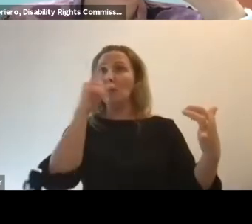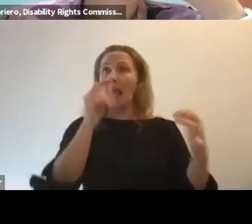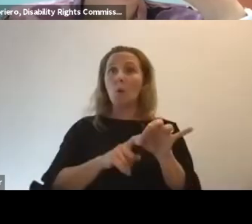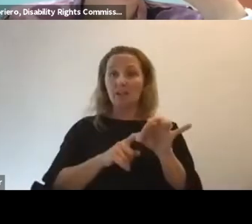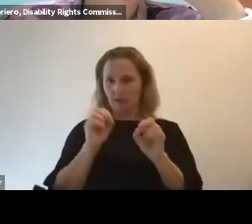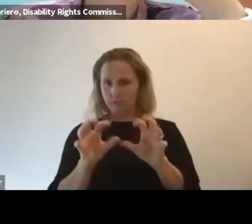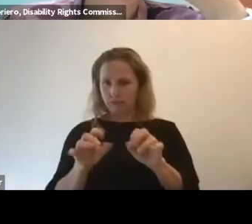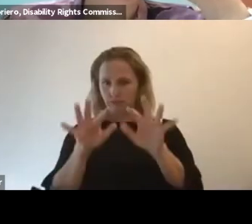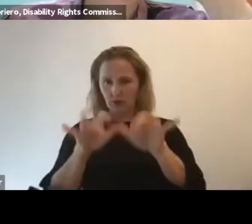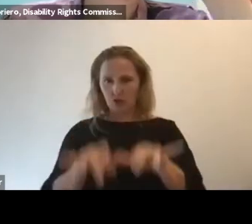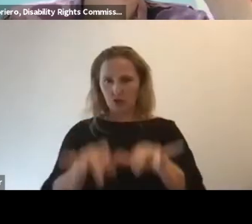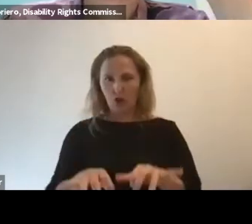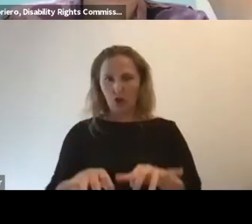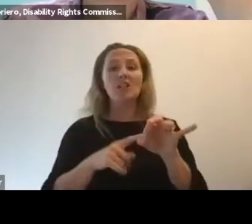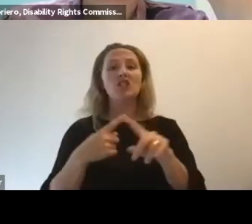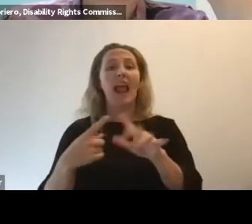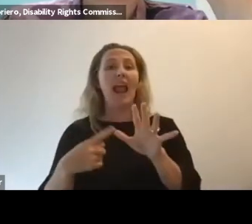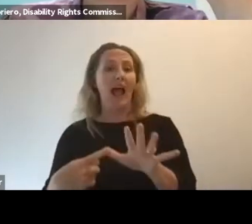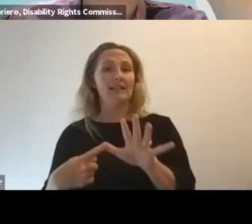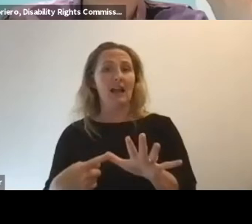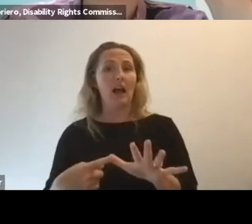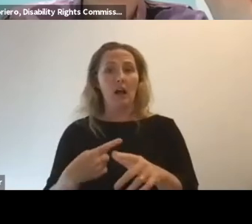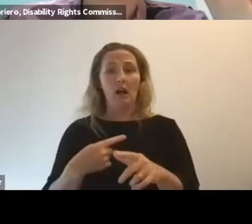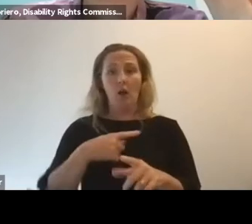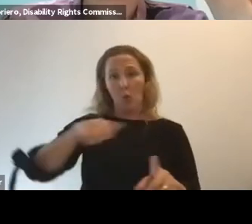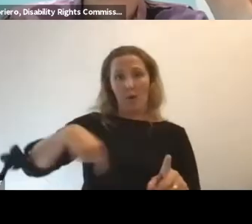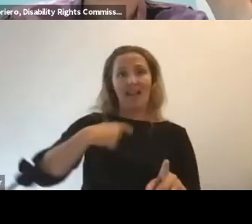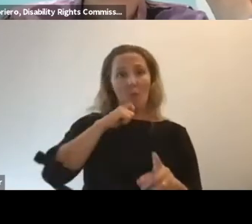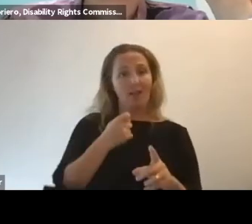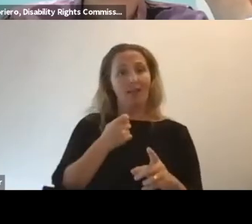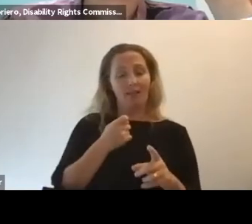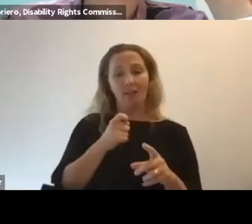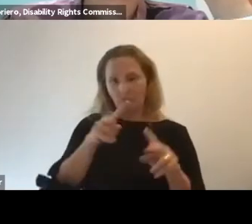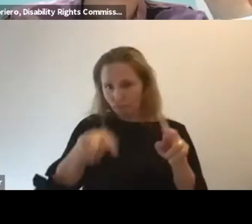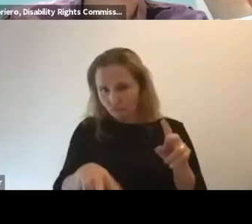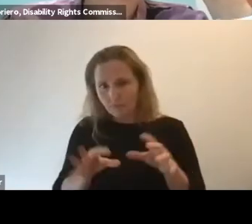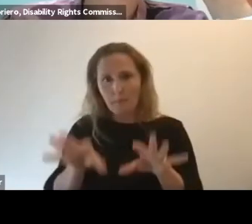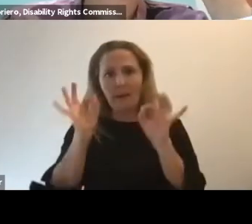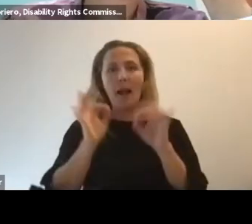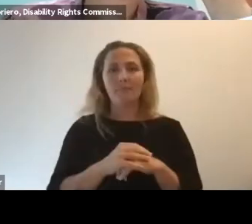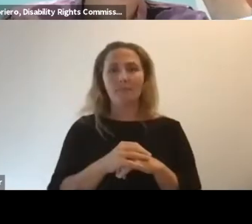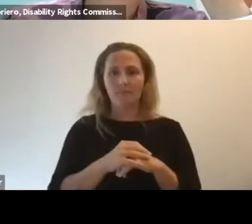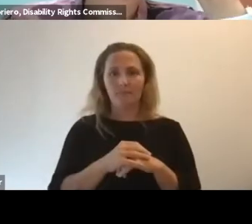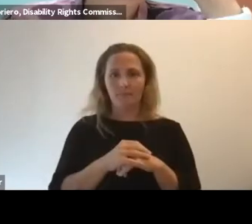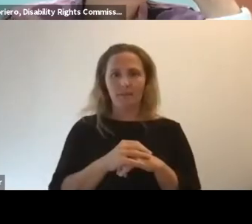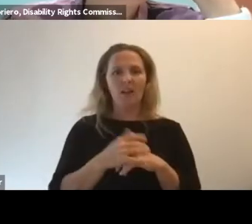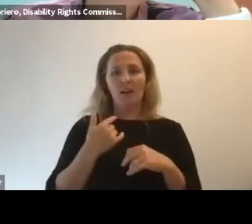pick up some of those as we go along, and we might just drift into Q&A naturally even.